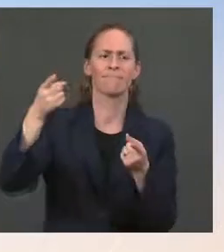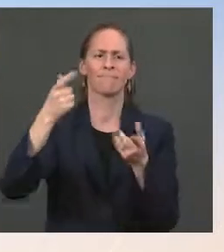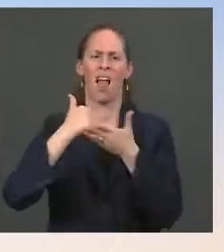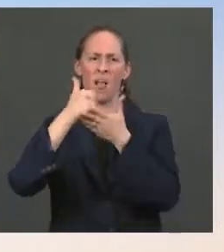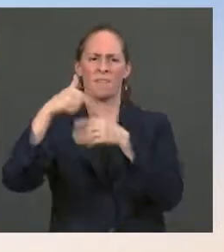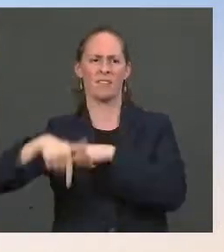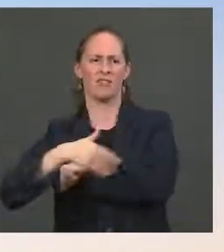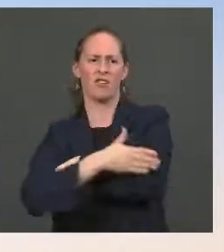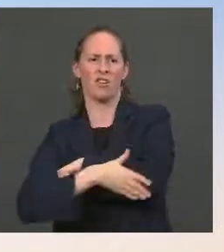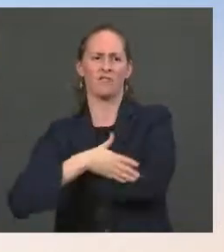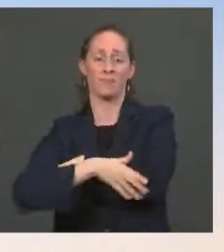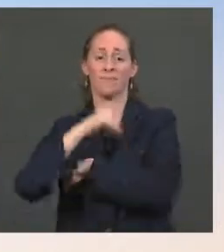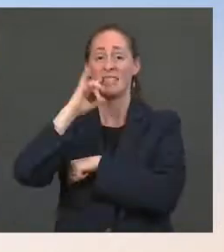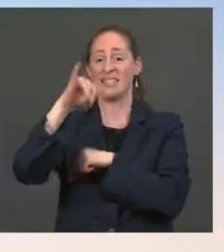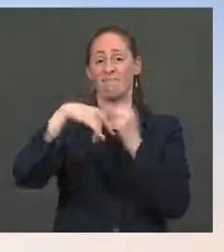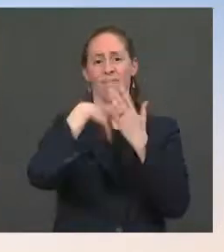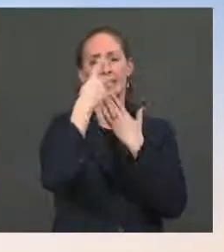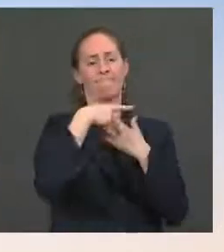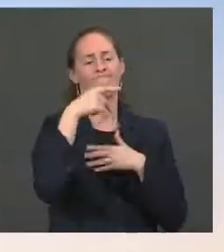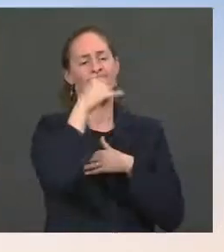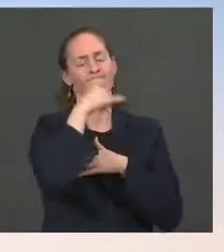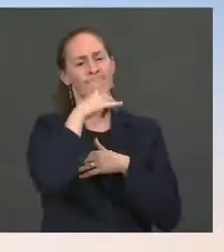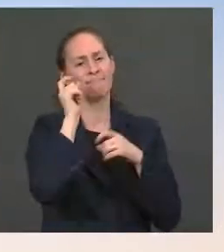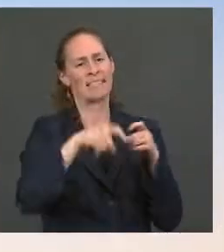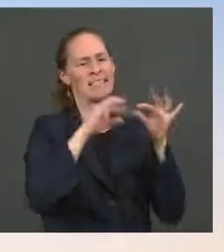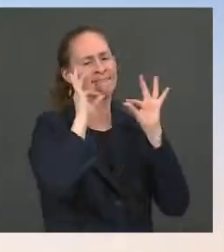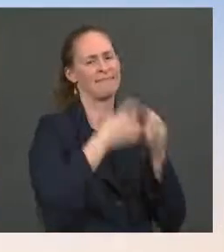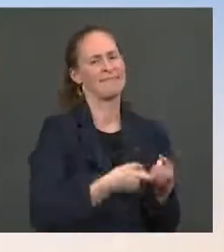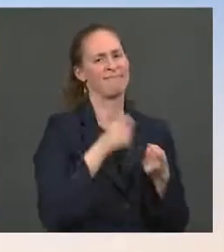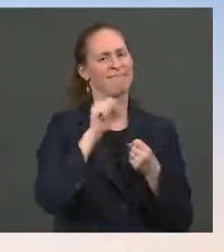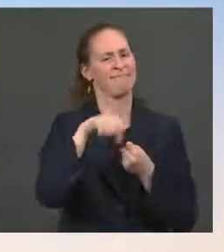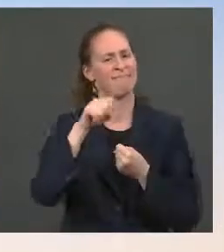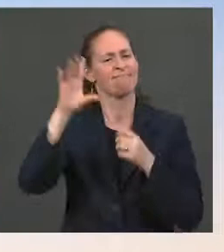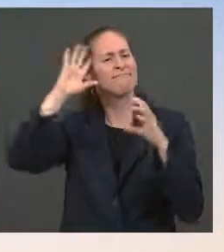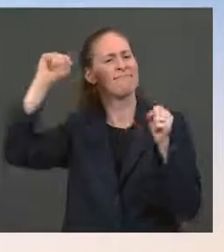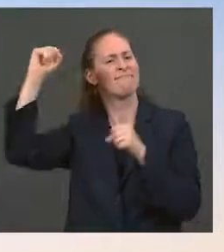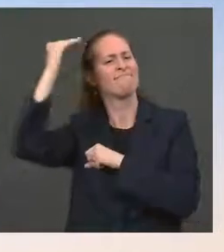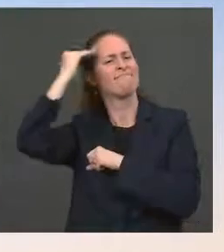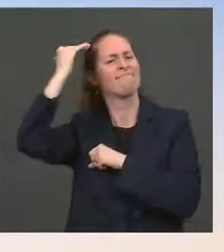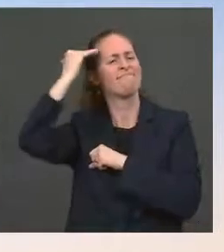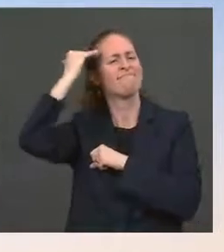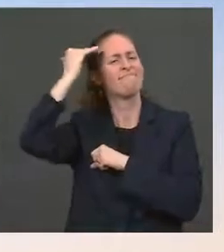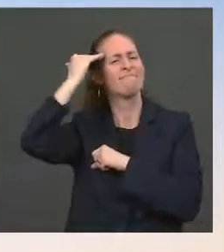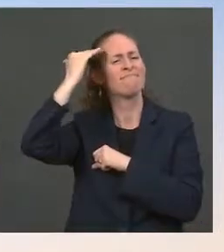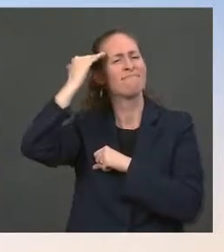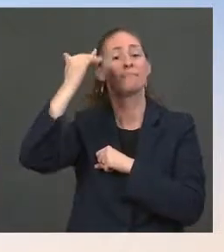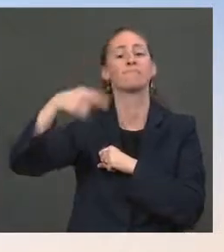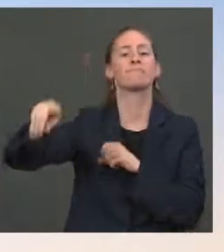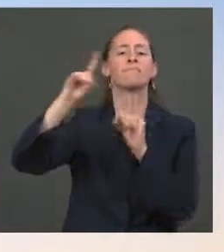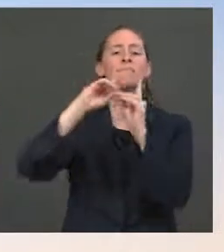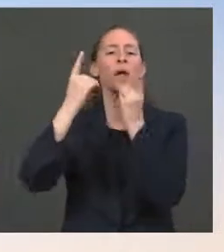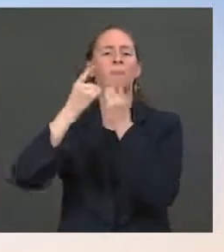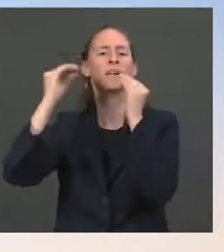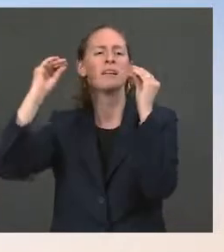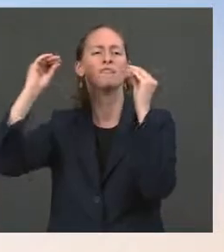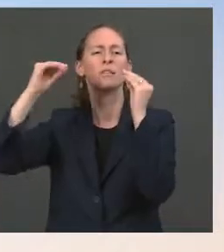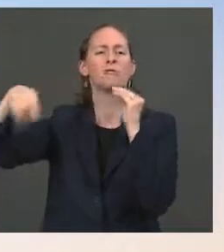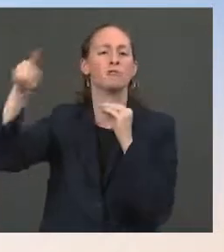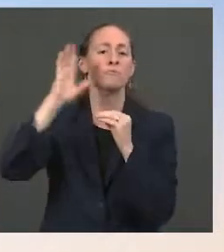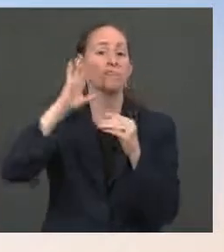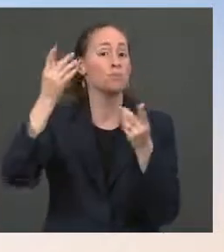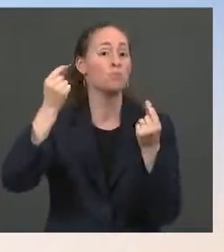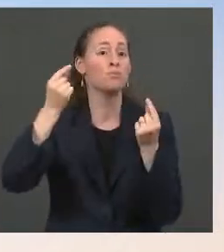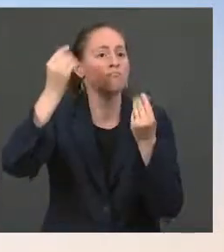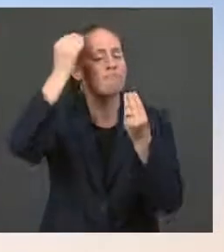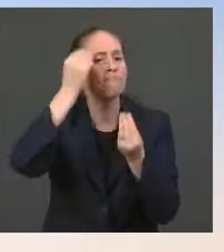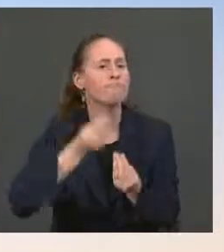from the first day. That's why in the coming weeks, the Department of Education plans to announce a major overhaul of the program that